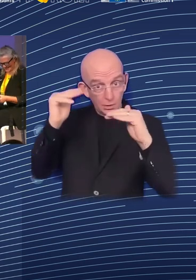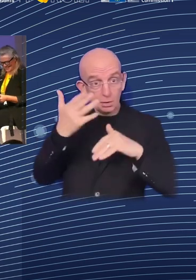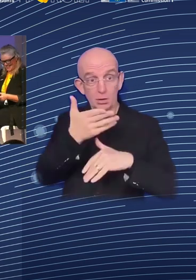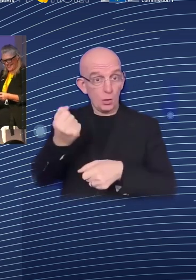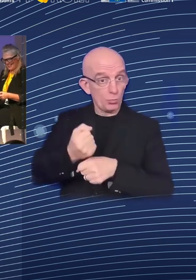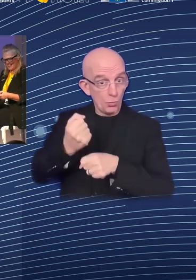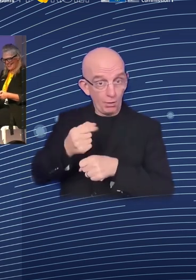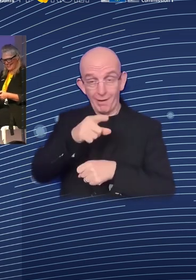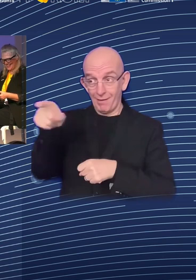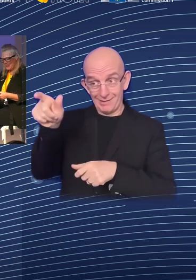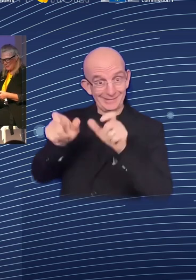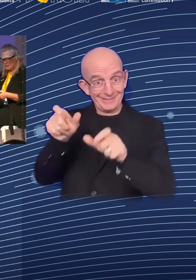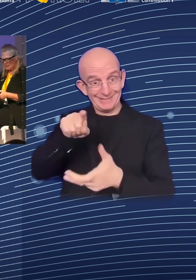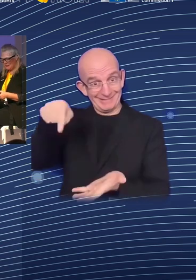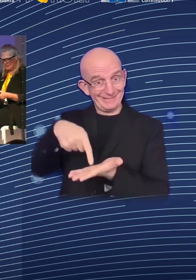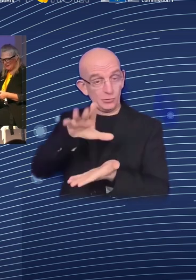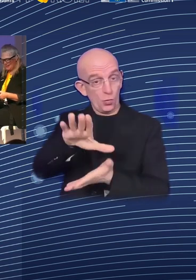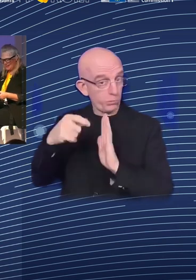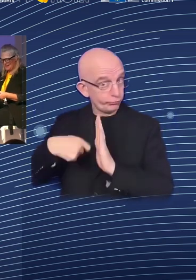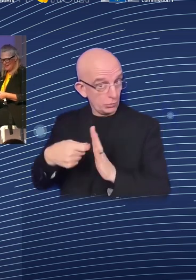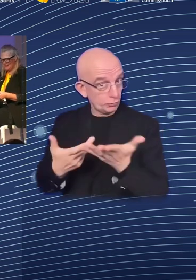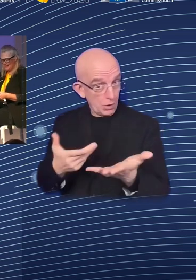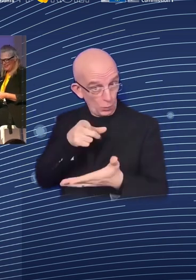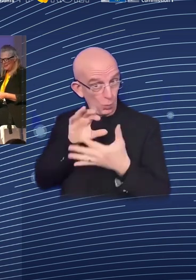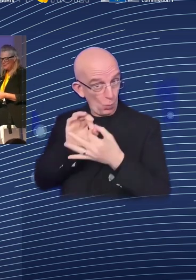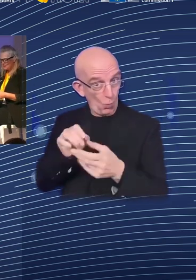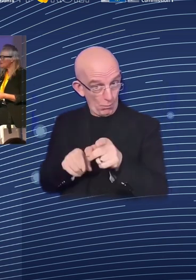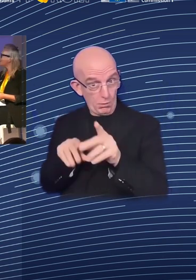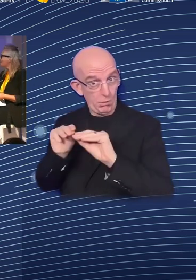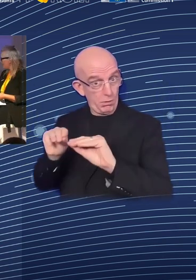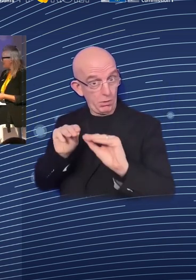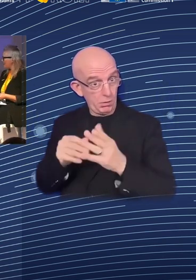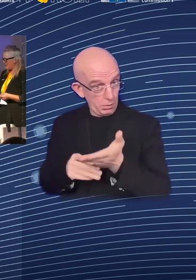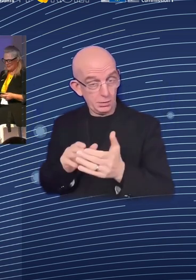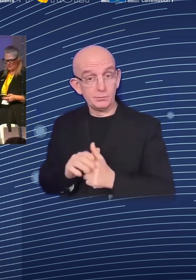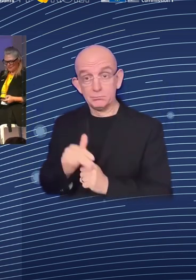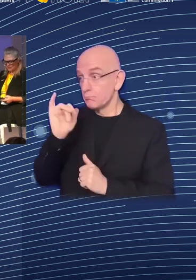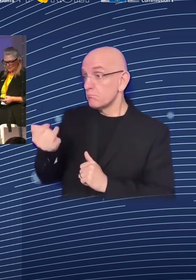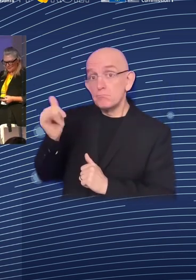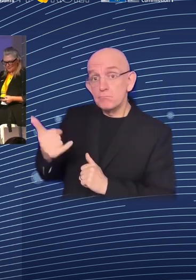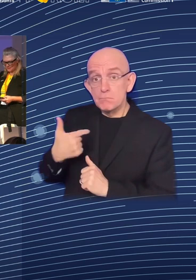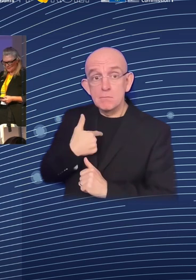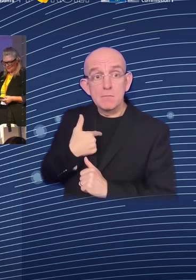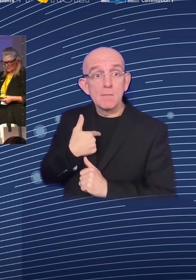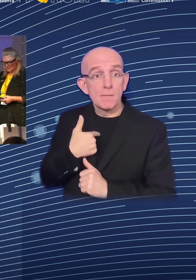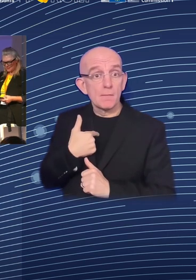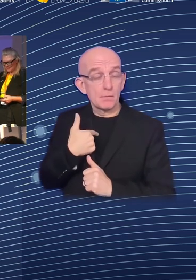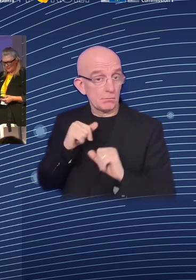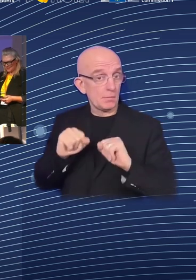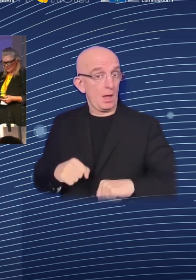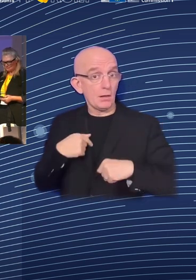So, yeah. I mean, well, I can speak with more property about the vet centers in the Basque Country,